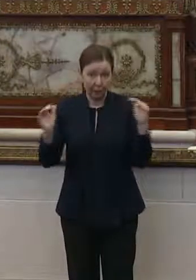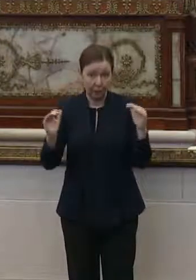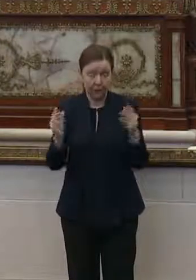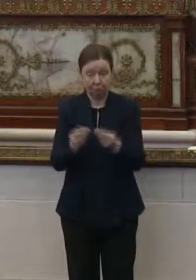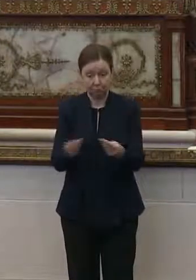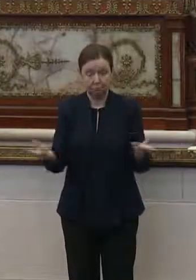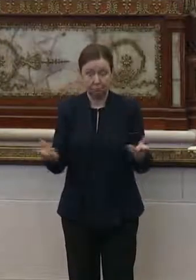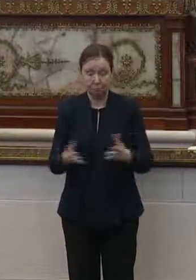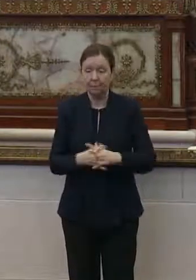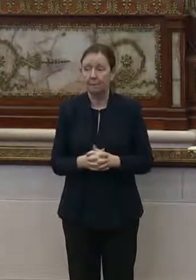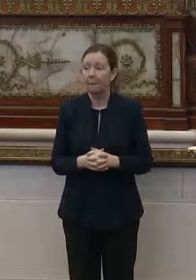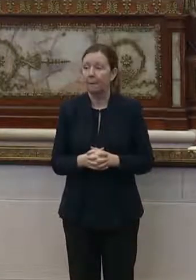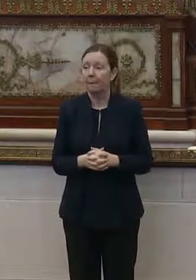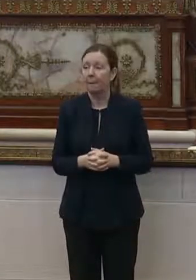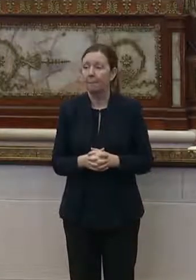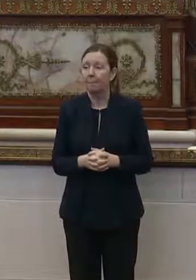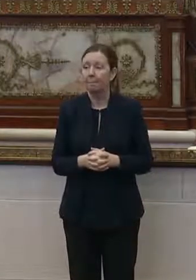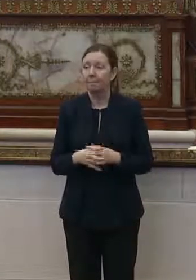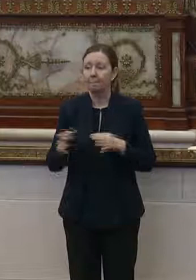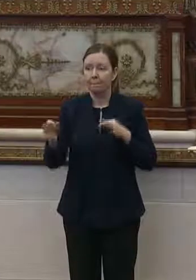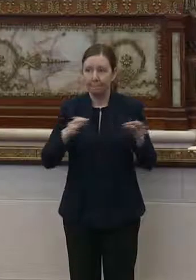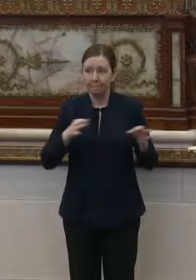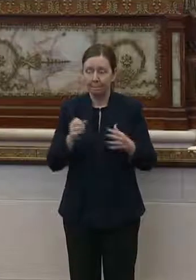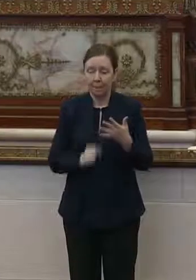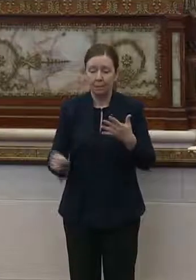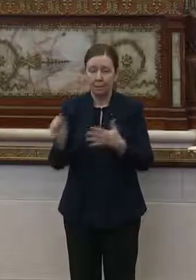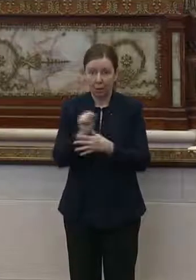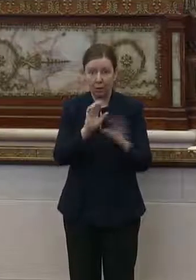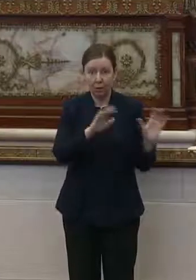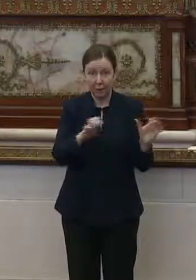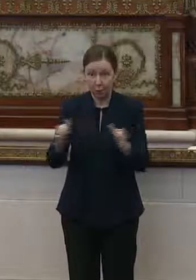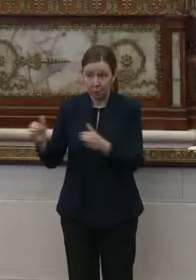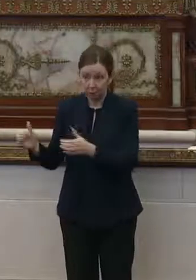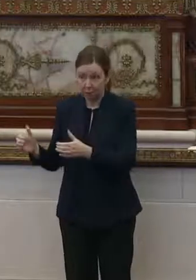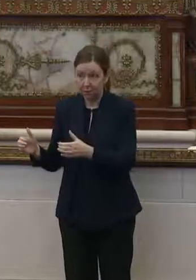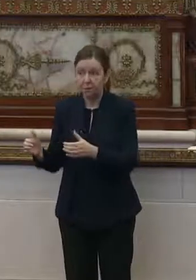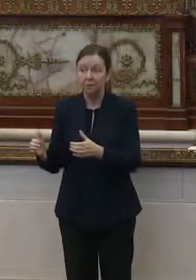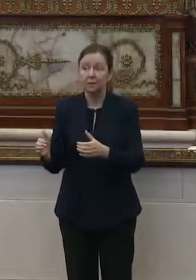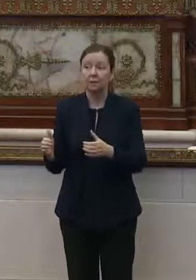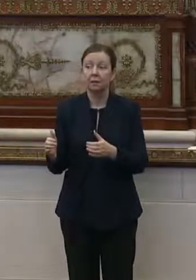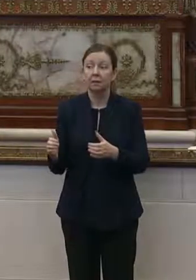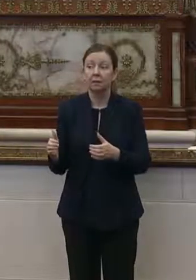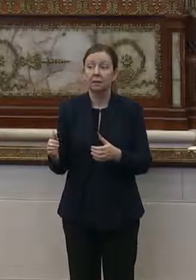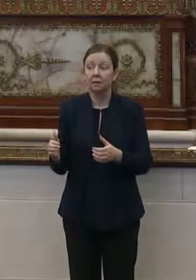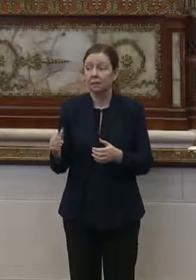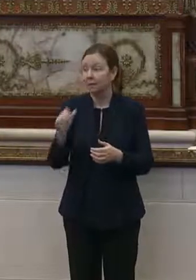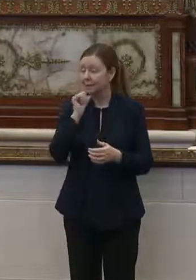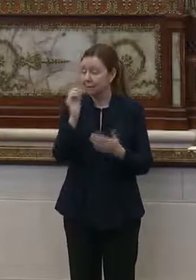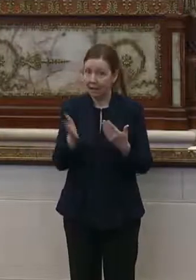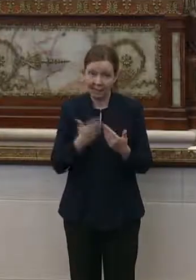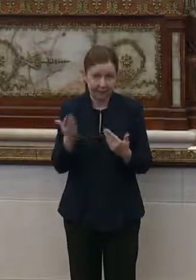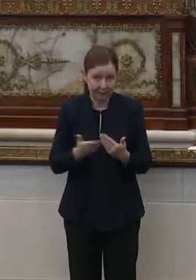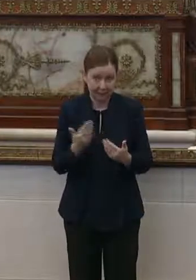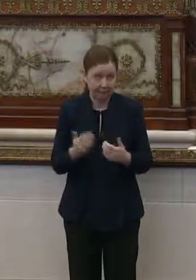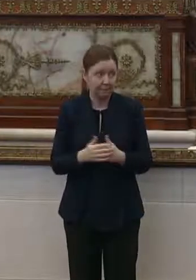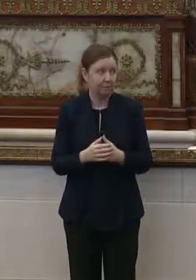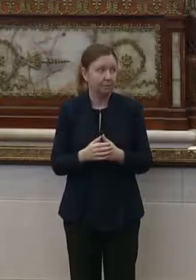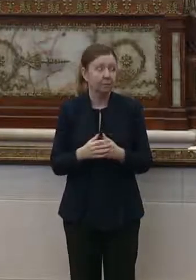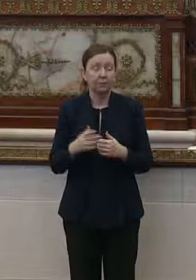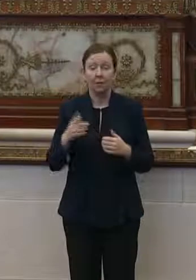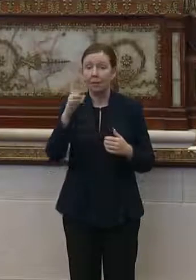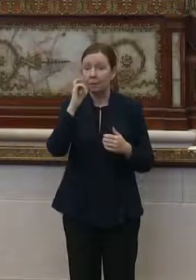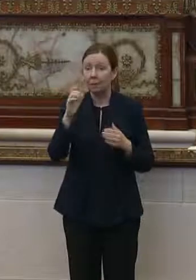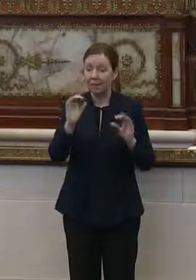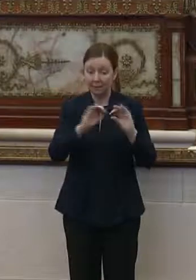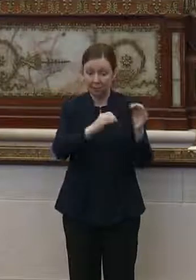distribution. Defining the priority groups, the people whose vaccination would save the most lives, is not an easy task. Because of the